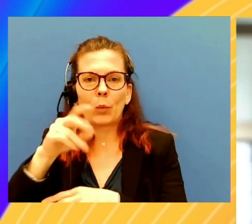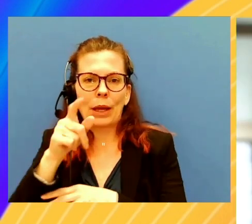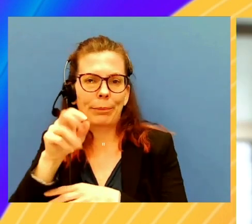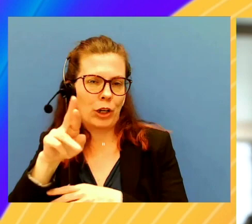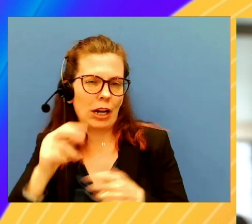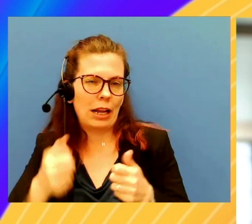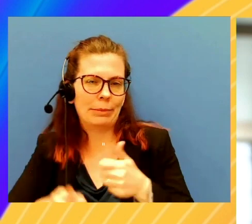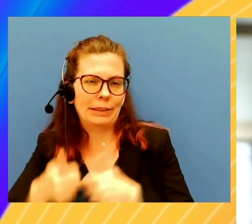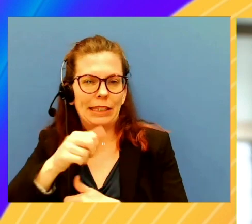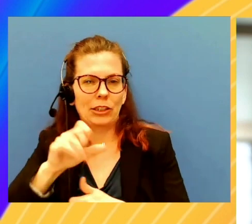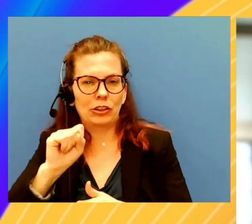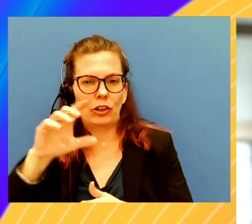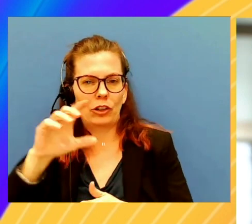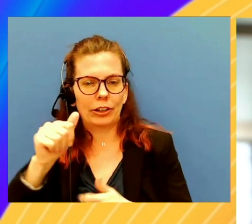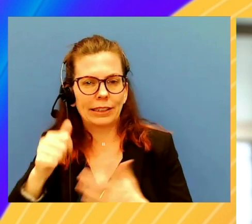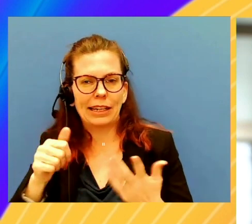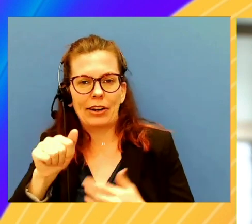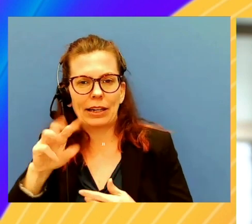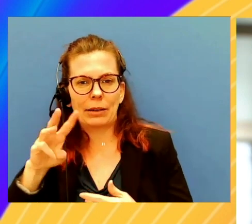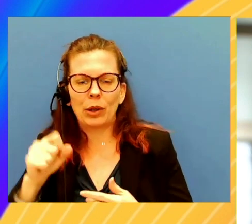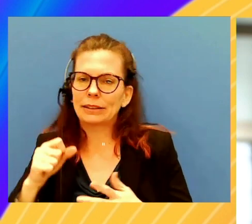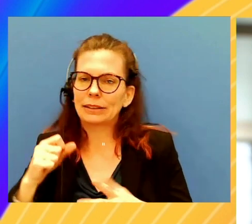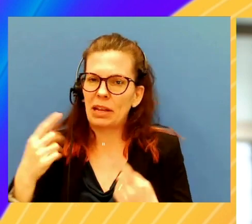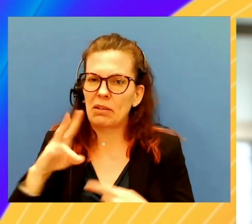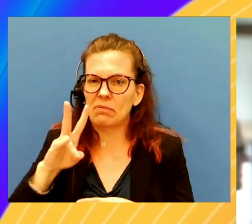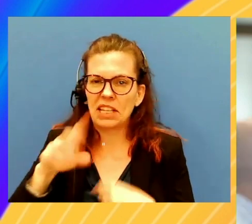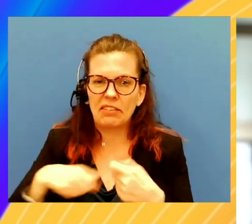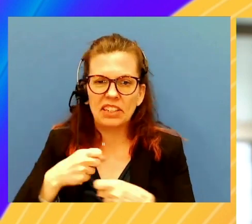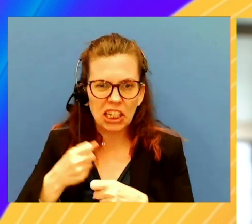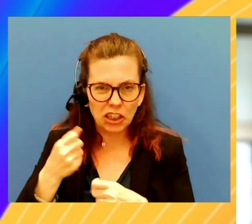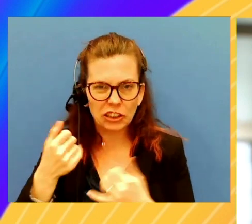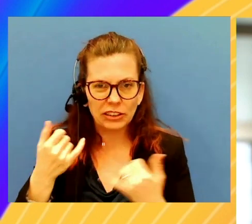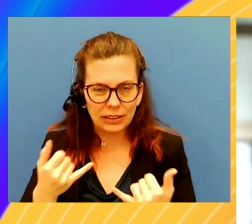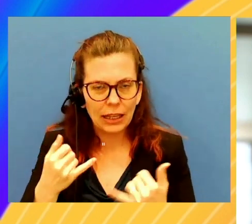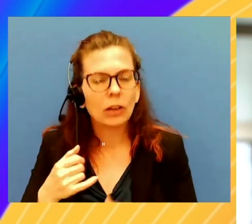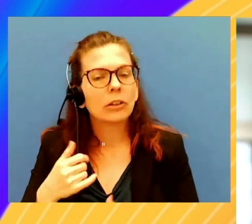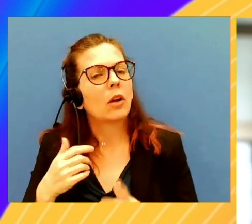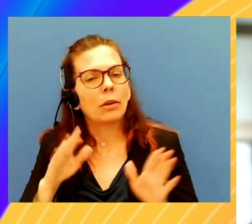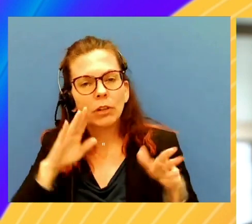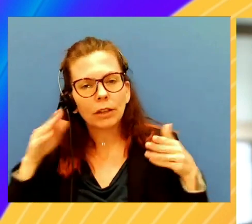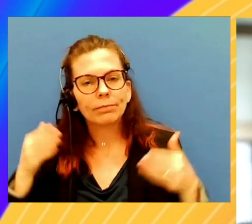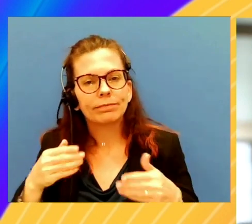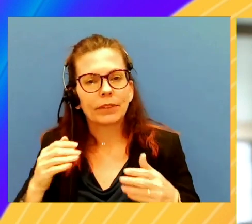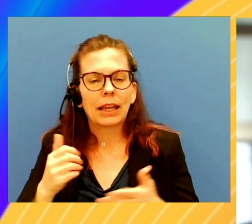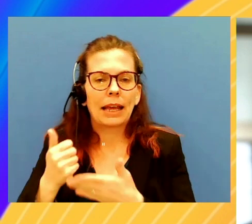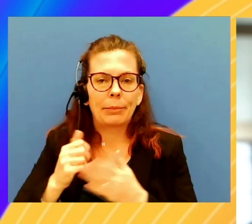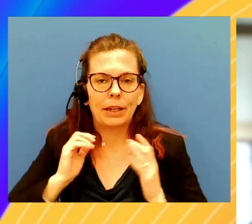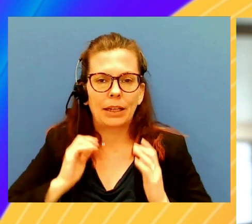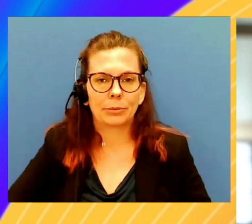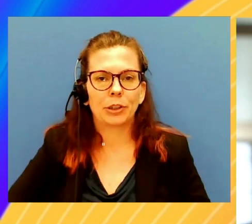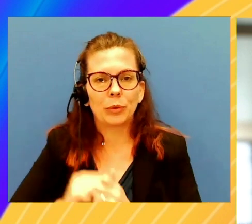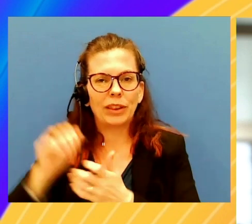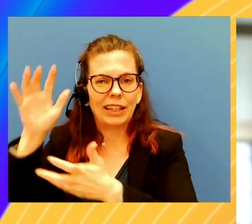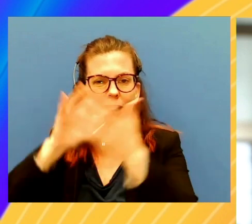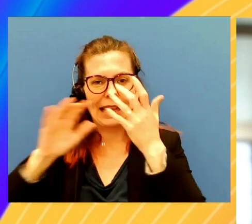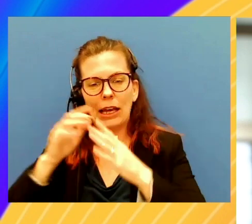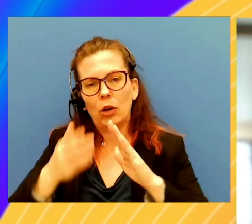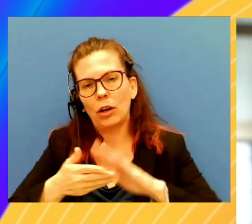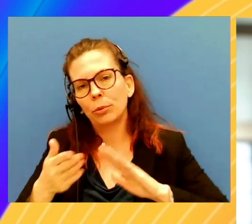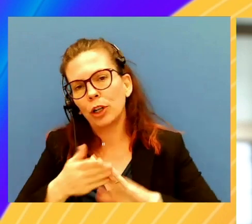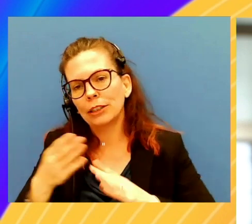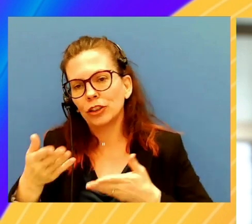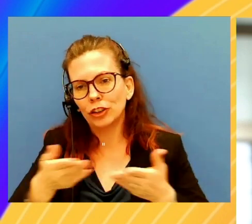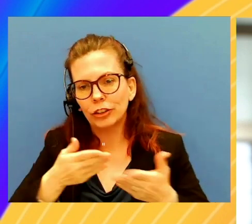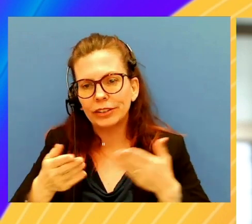I've been with AWS a little bit over 7 years now. We primarily focus on helping customers adopt some of those cloud operations related services like AWS Systems